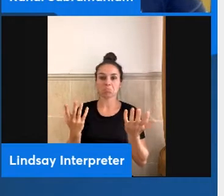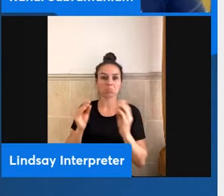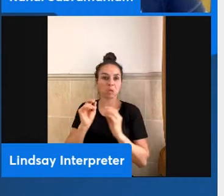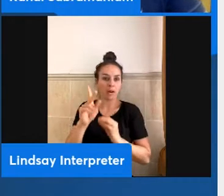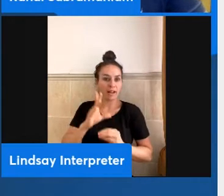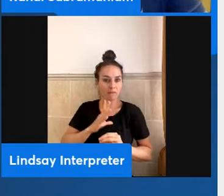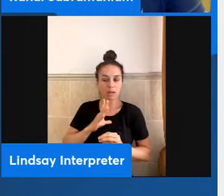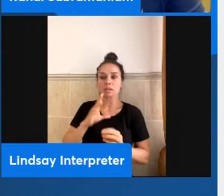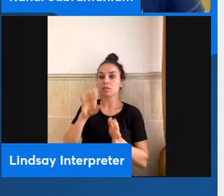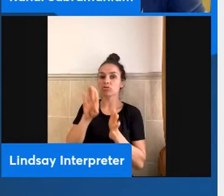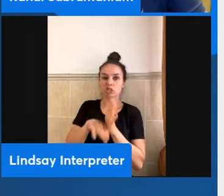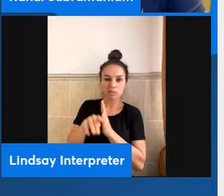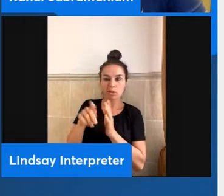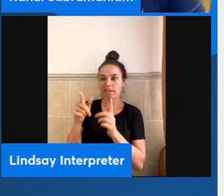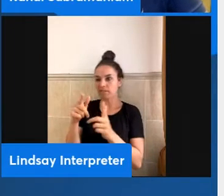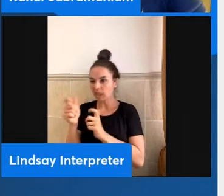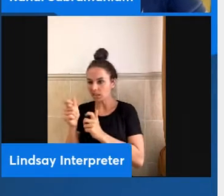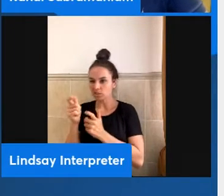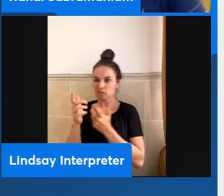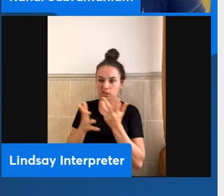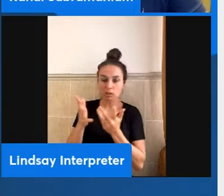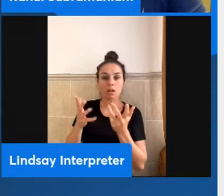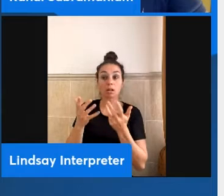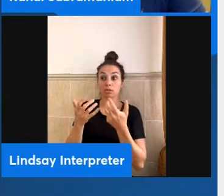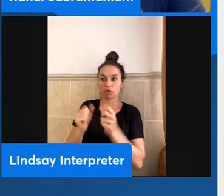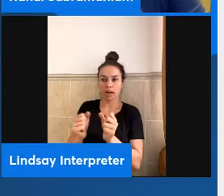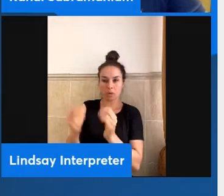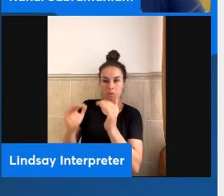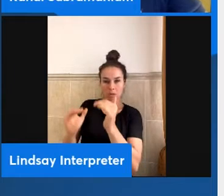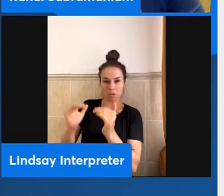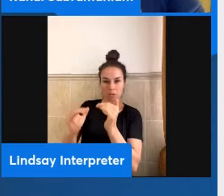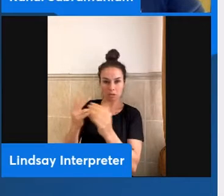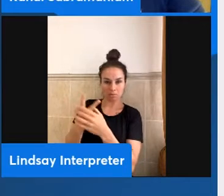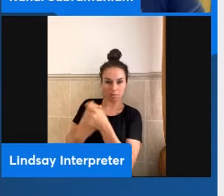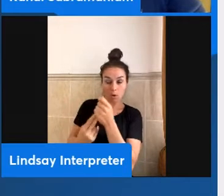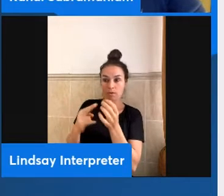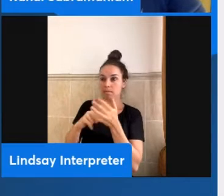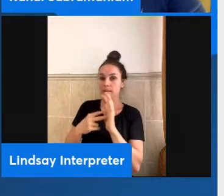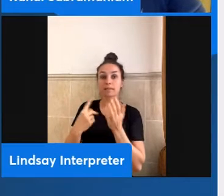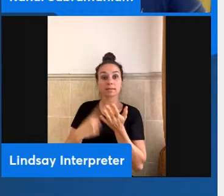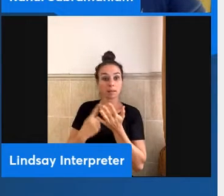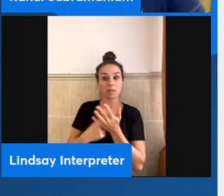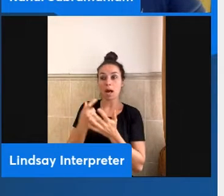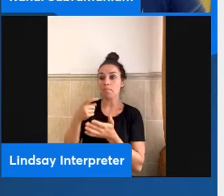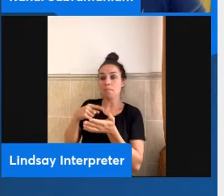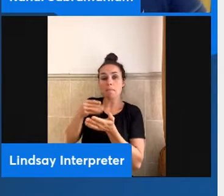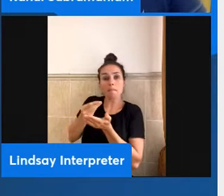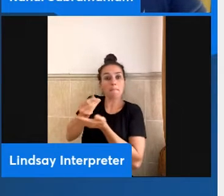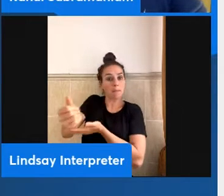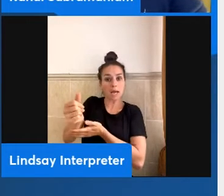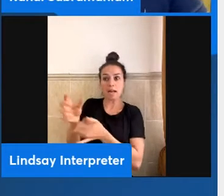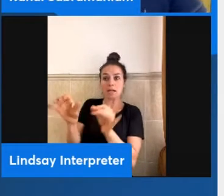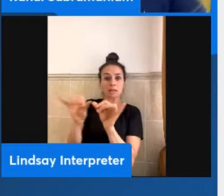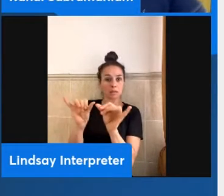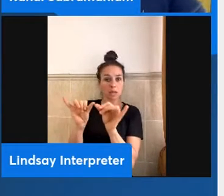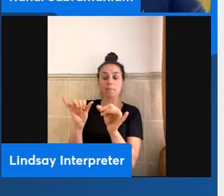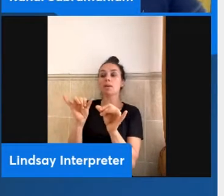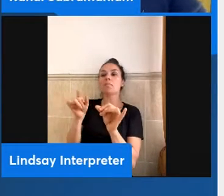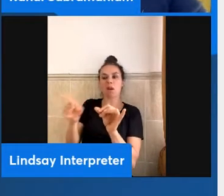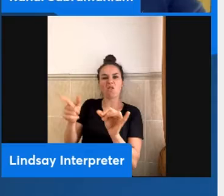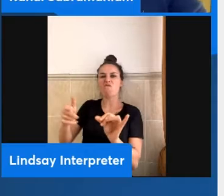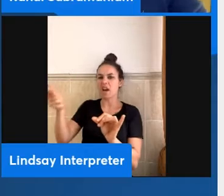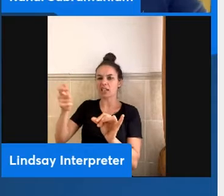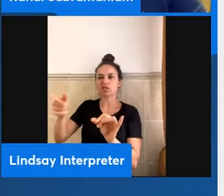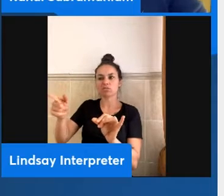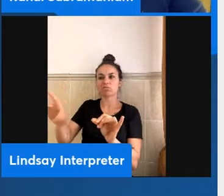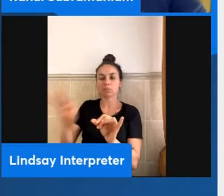faster, but some combination of the two, where sometimes we're willing to pay the same amount and have it go faster, and sometimes we're